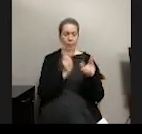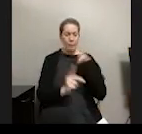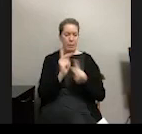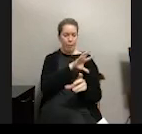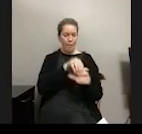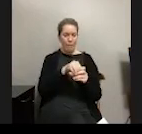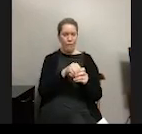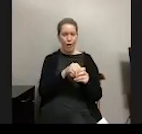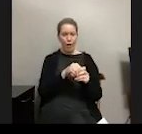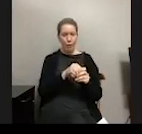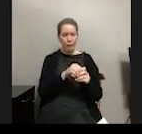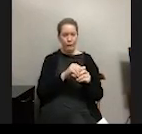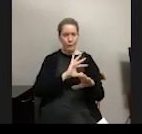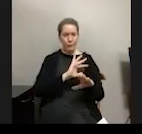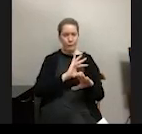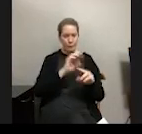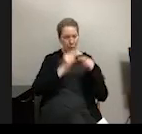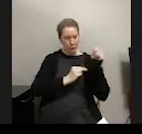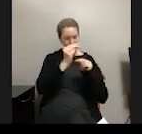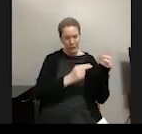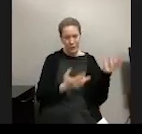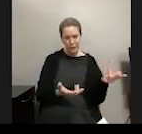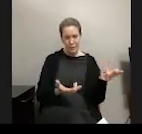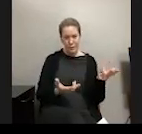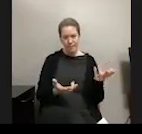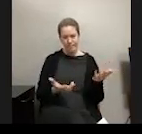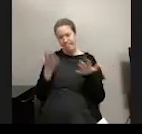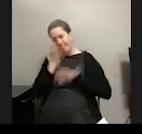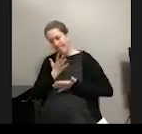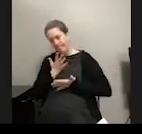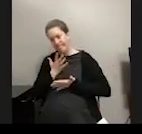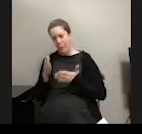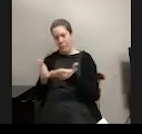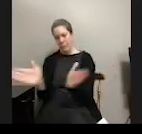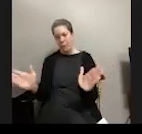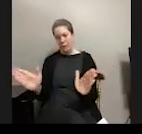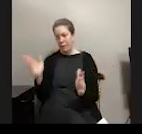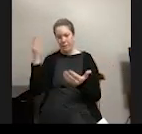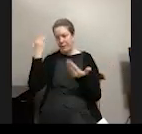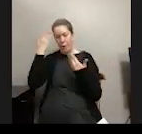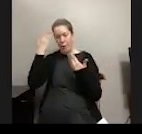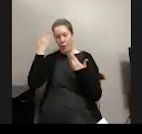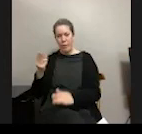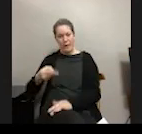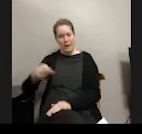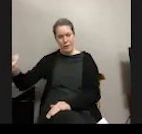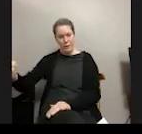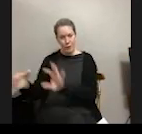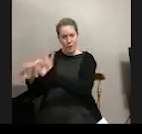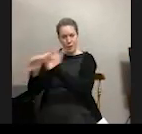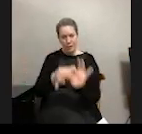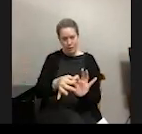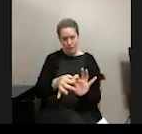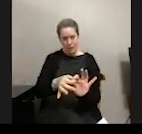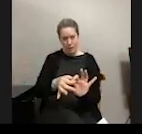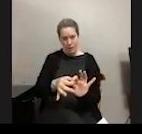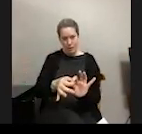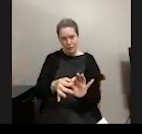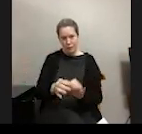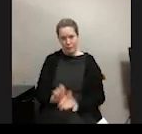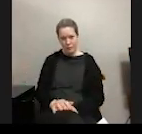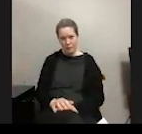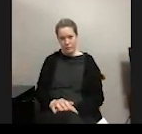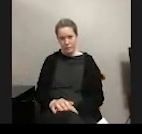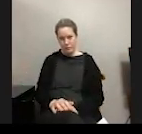long history that unfortunately the public doesn't know the history unless you're speaking to them on site while you're. Yeah. Yeah, there's so many juicy stories